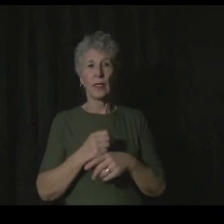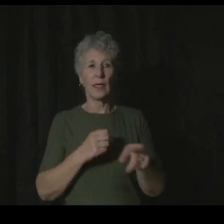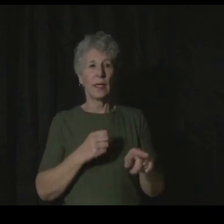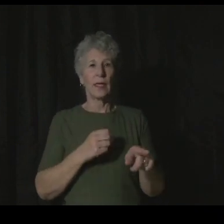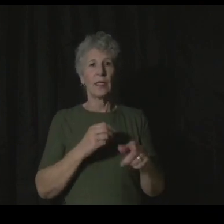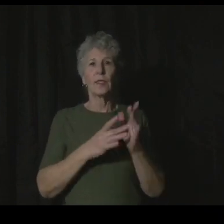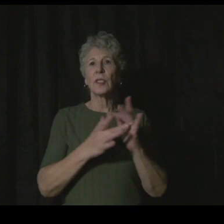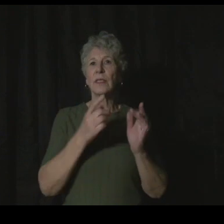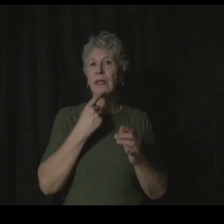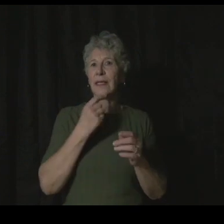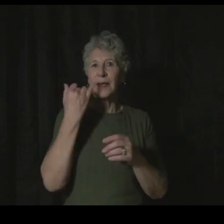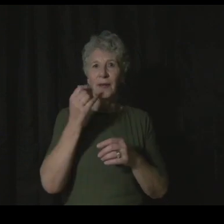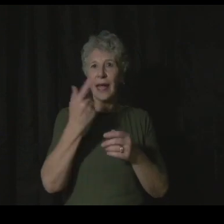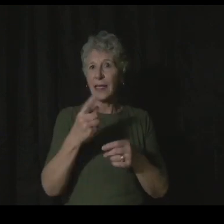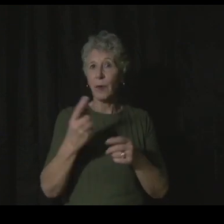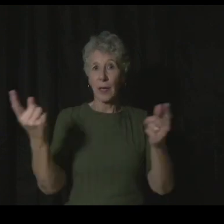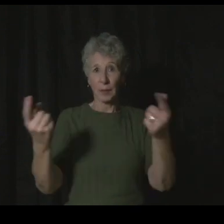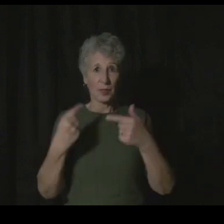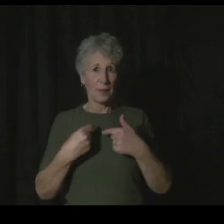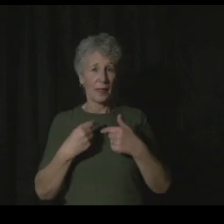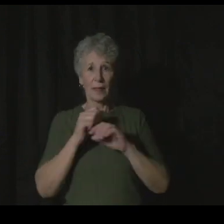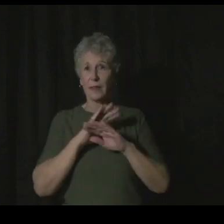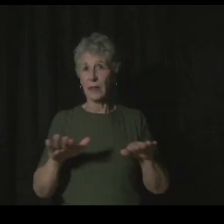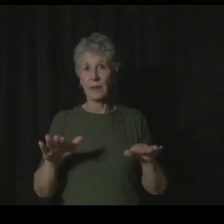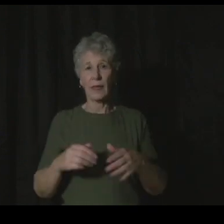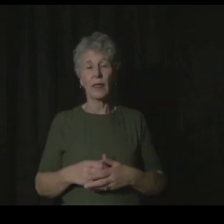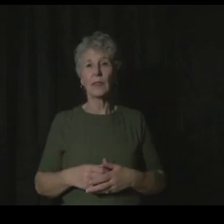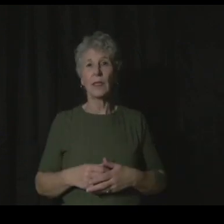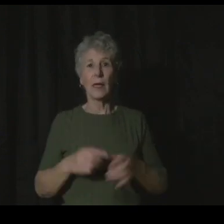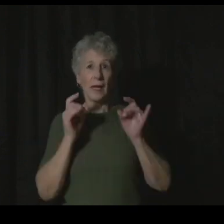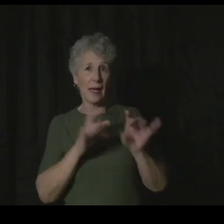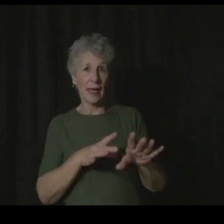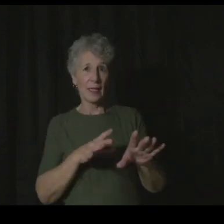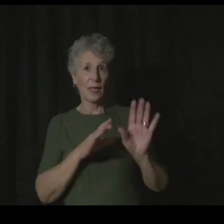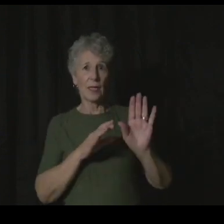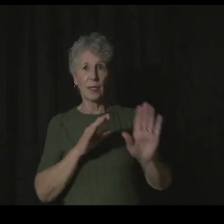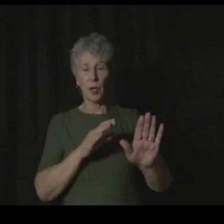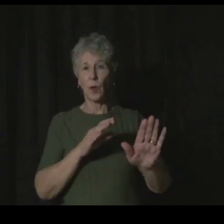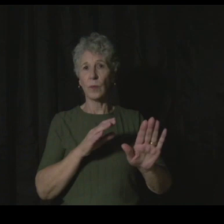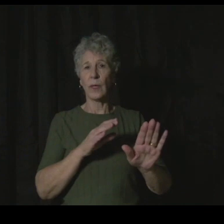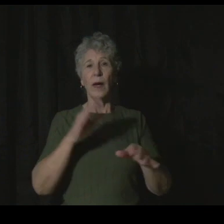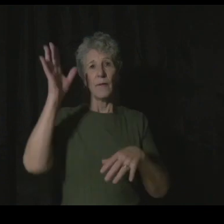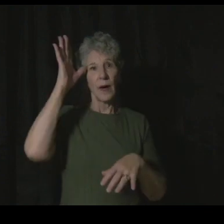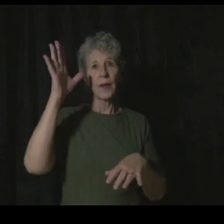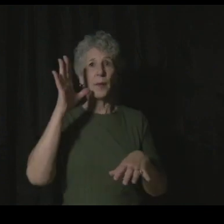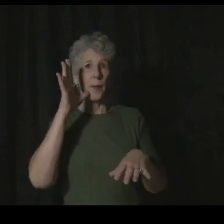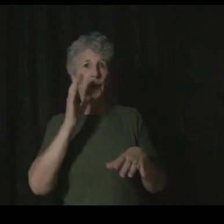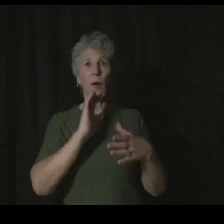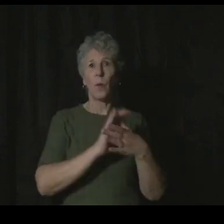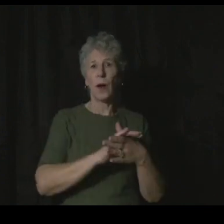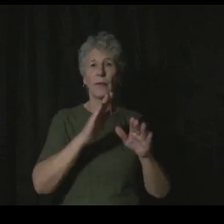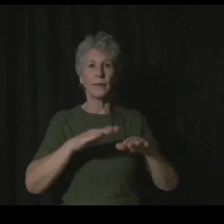this. He says, if anyone comes to me and does not what? Hate his own father and mother and wife